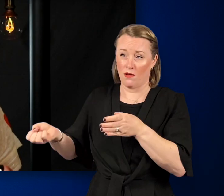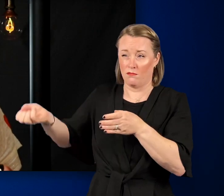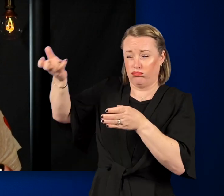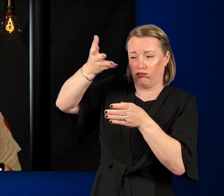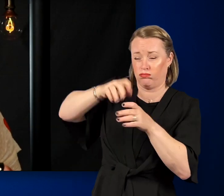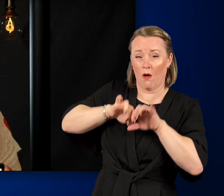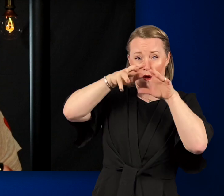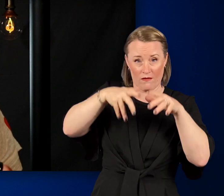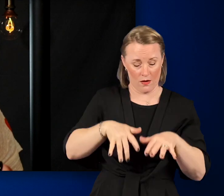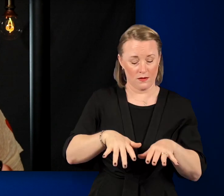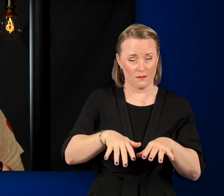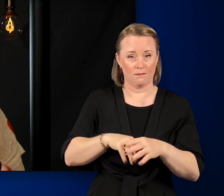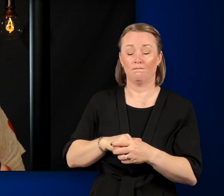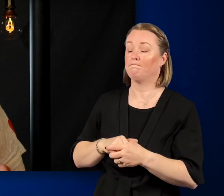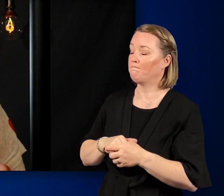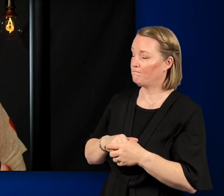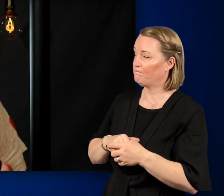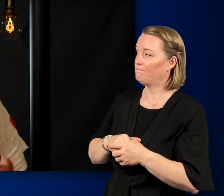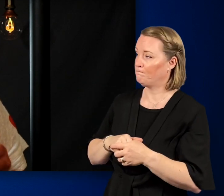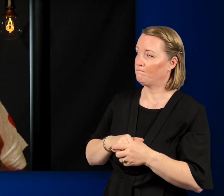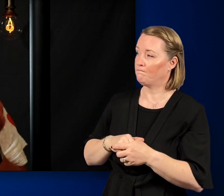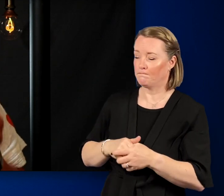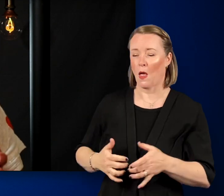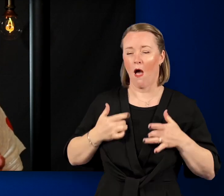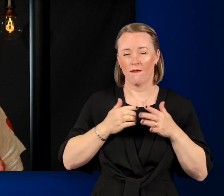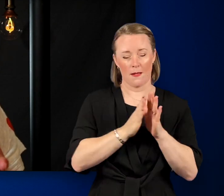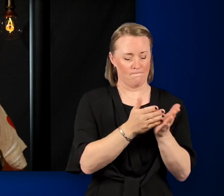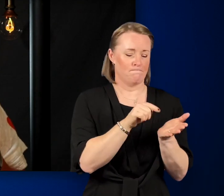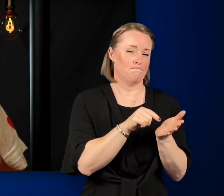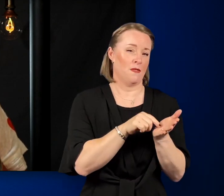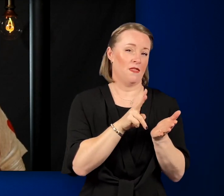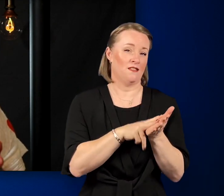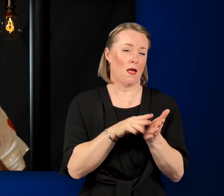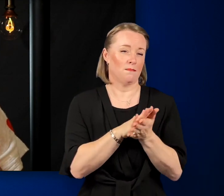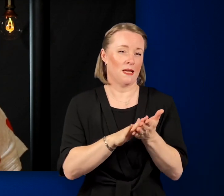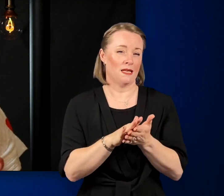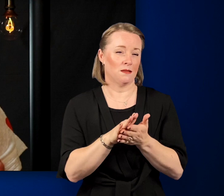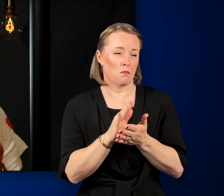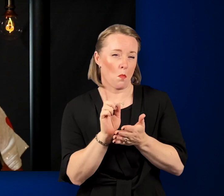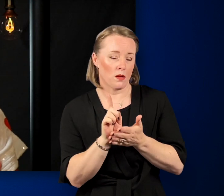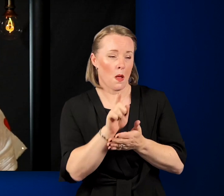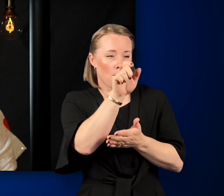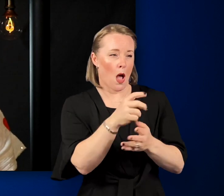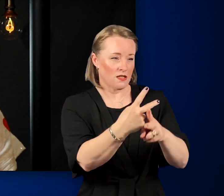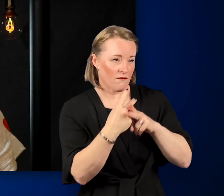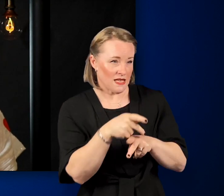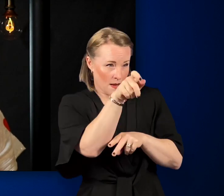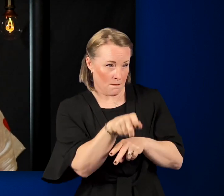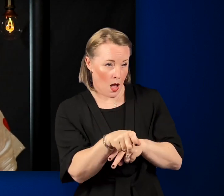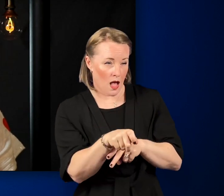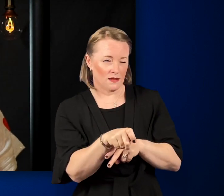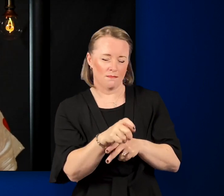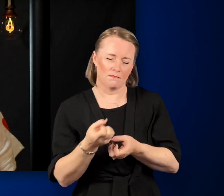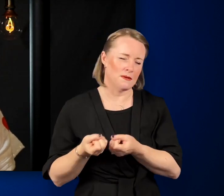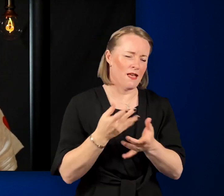So I think this verse is talking here about a guest who's been given the best food, the best meal that their